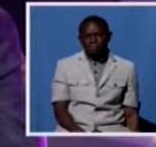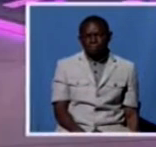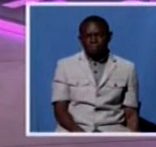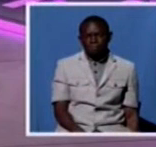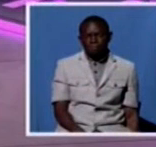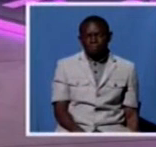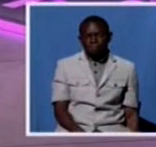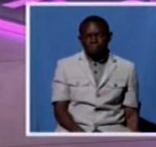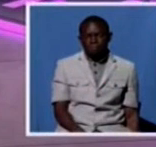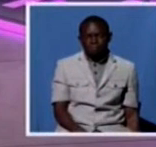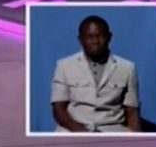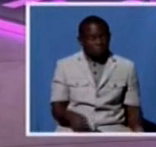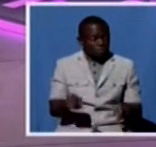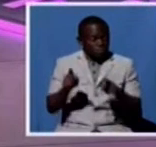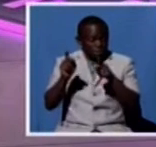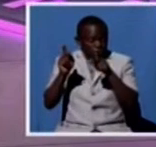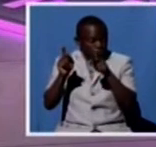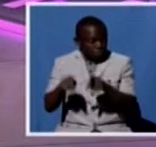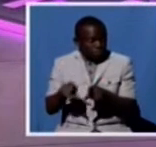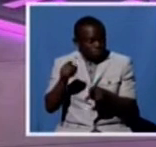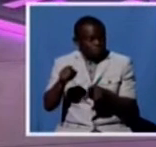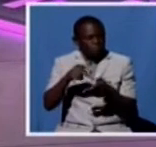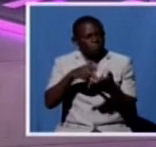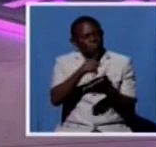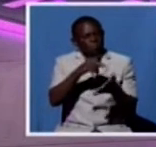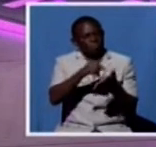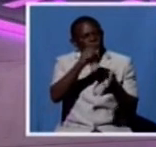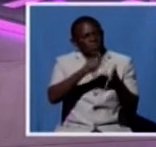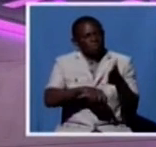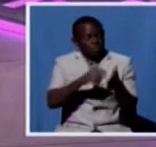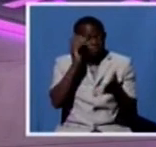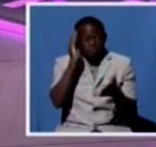the person, the taxpayer, or the person paying the fees, do we see a reduction?